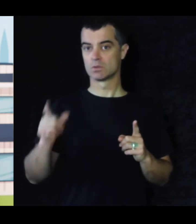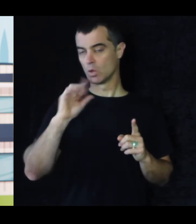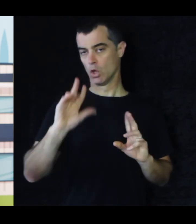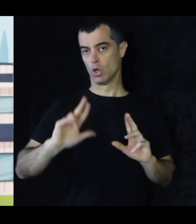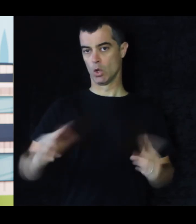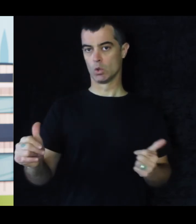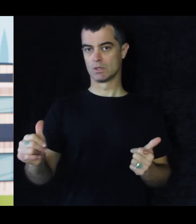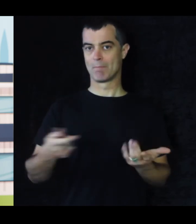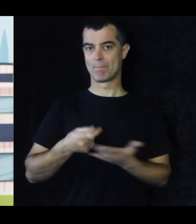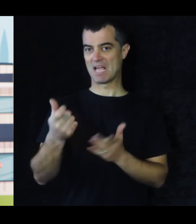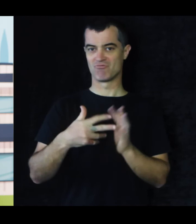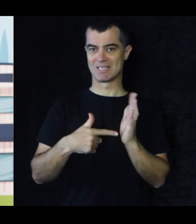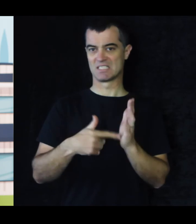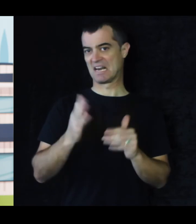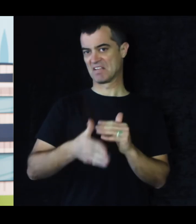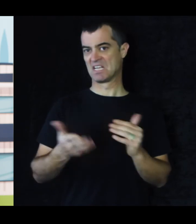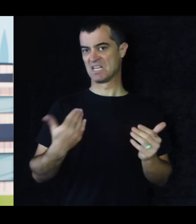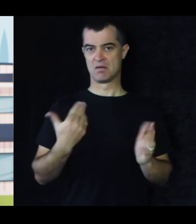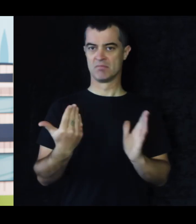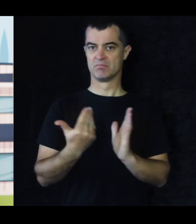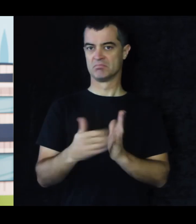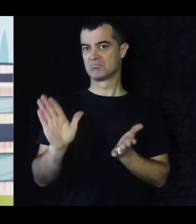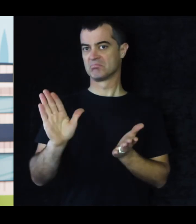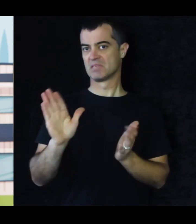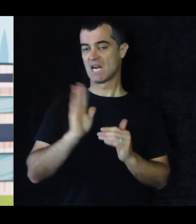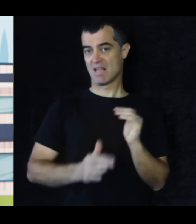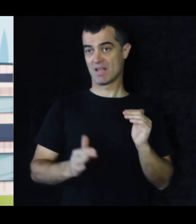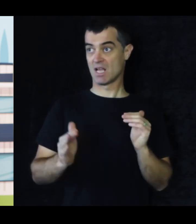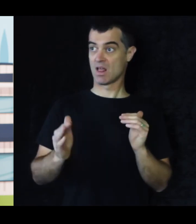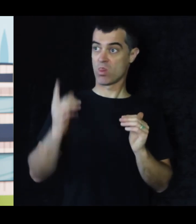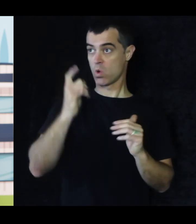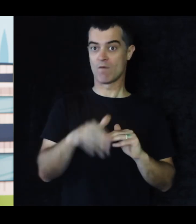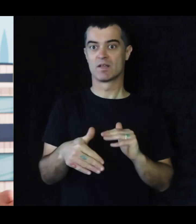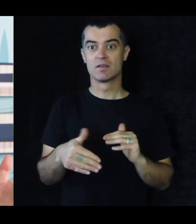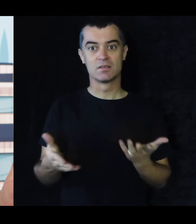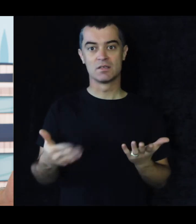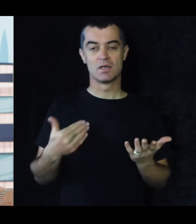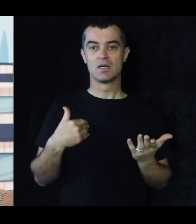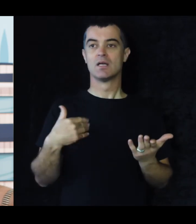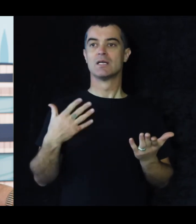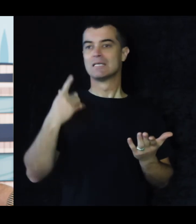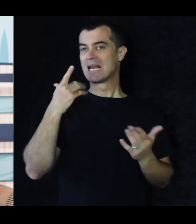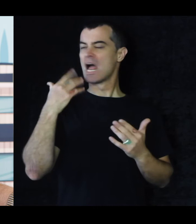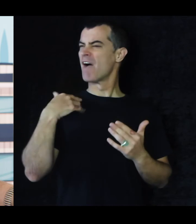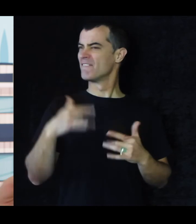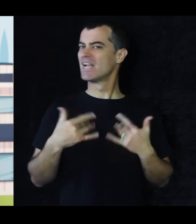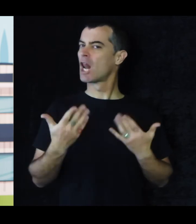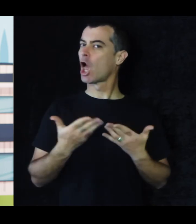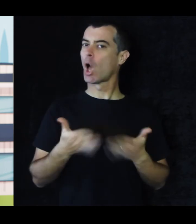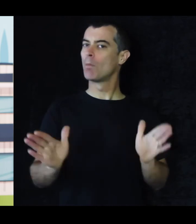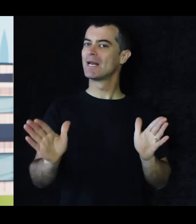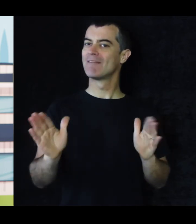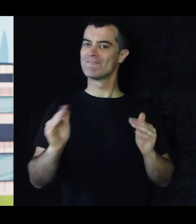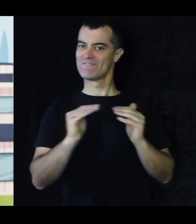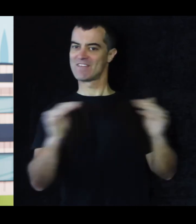going to be no good. They're not going to pay the rent. So I'm not even considered. I'd like to see an open playing field